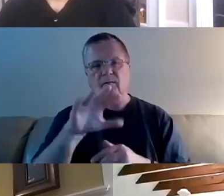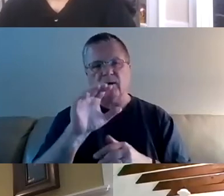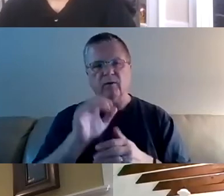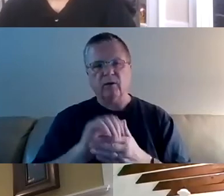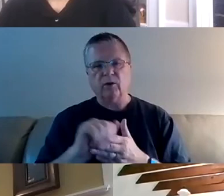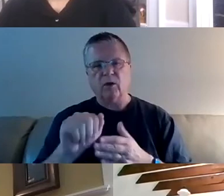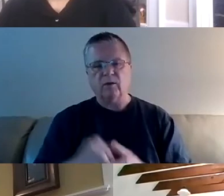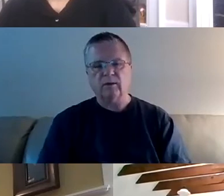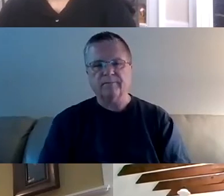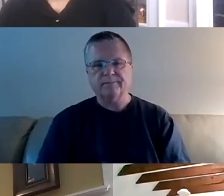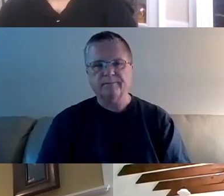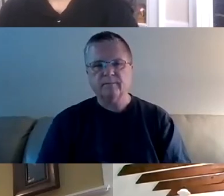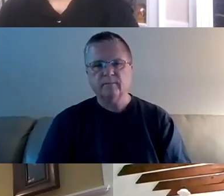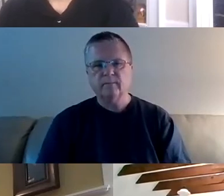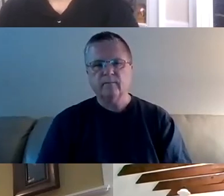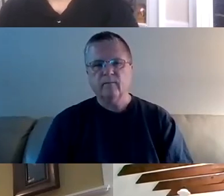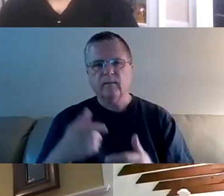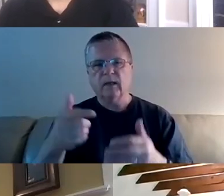That takes us to